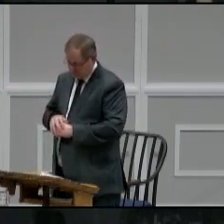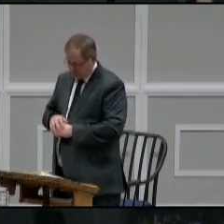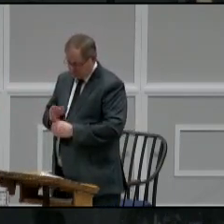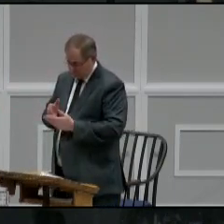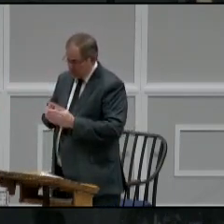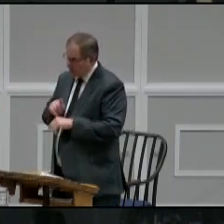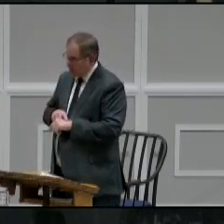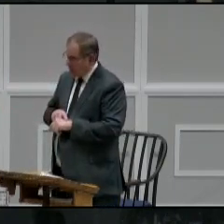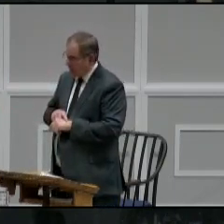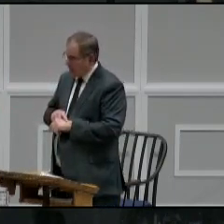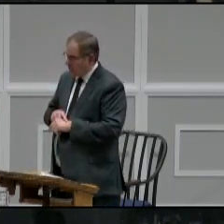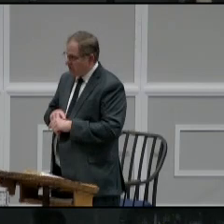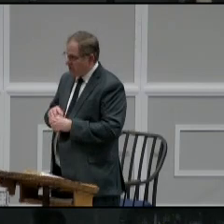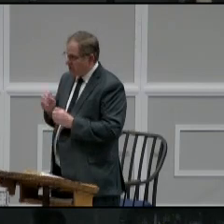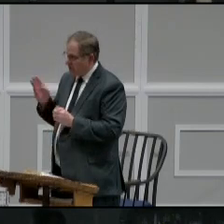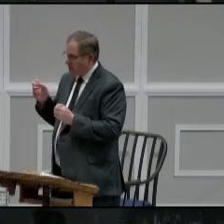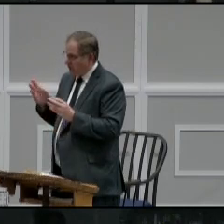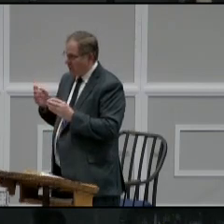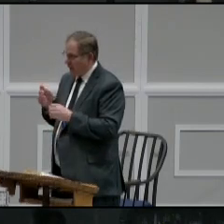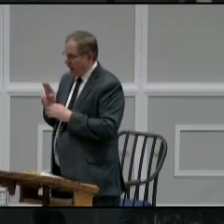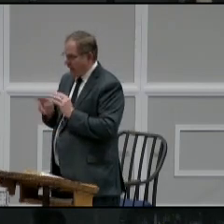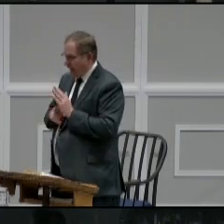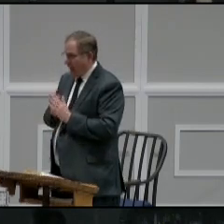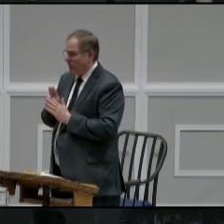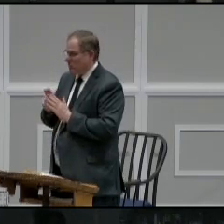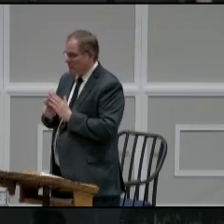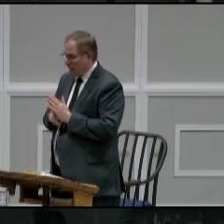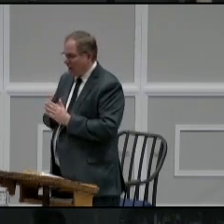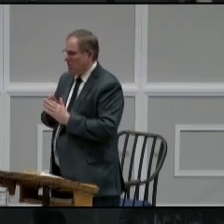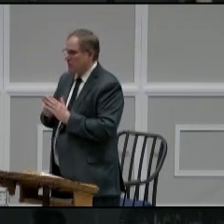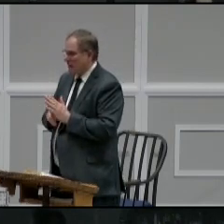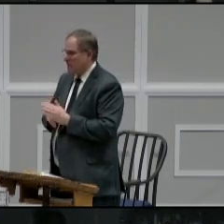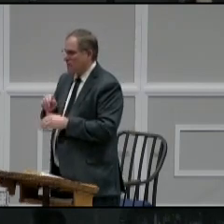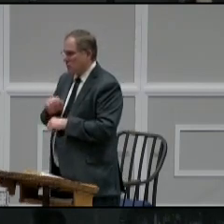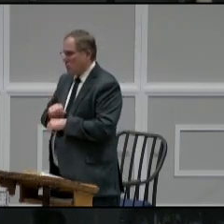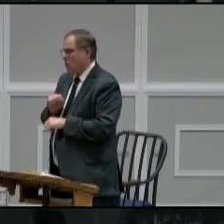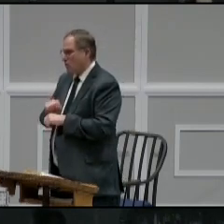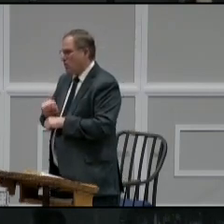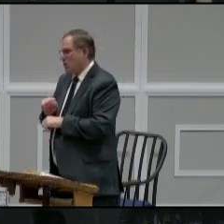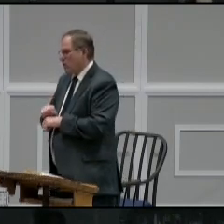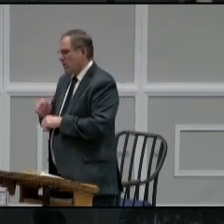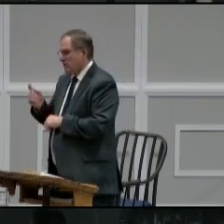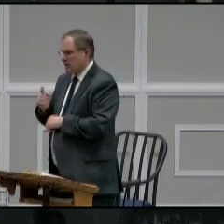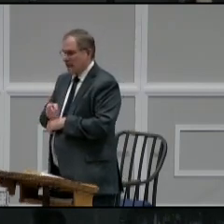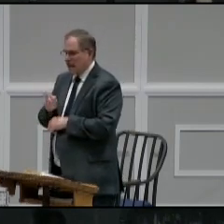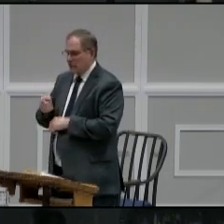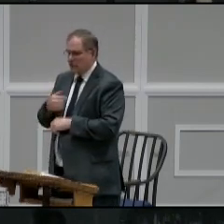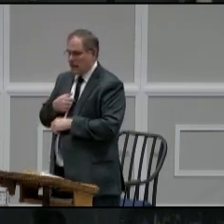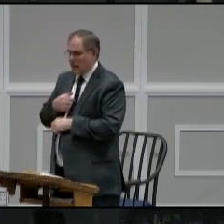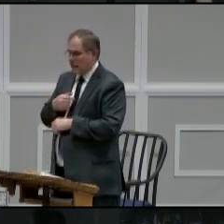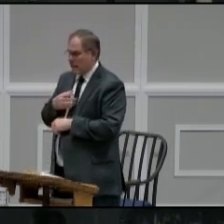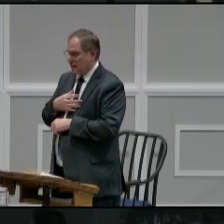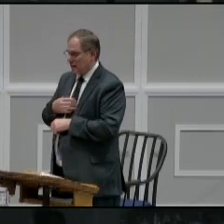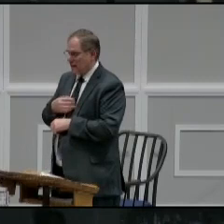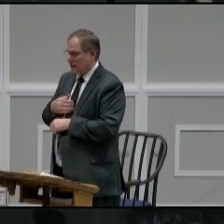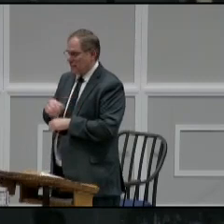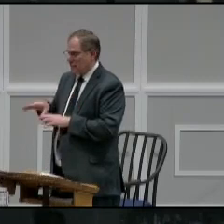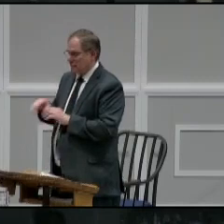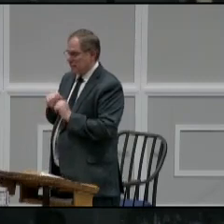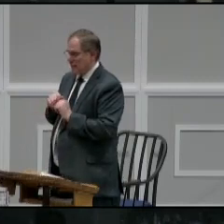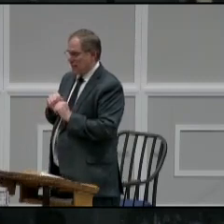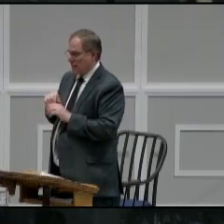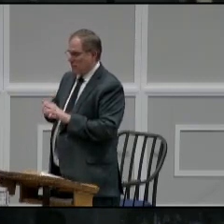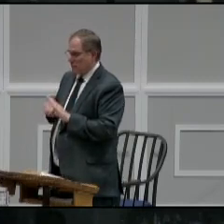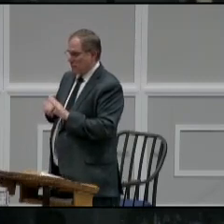Sometimes we're spending so many hours working, and listen, I'm all for working. In a day and age where people just want to sit at home and collect a check, I'm all